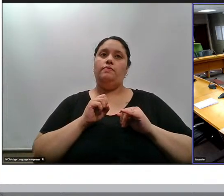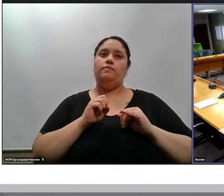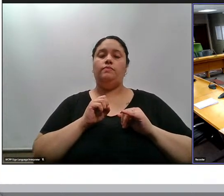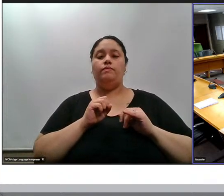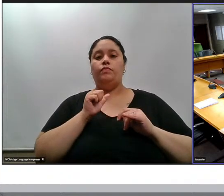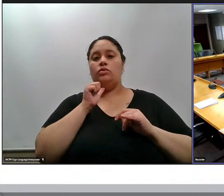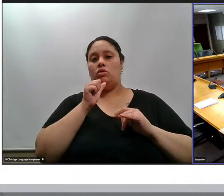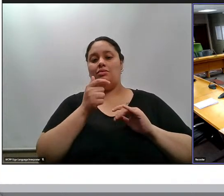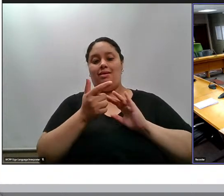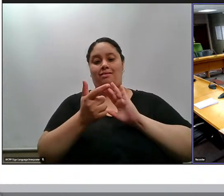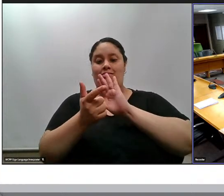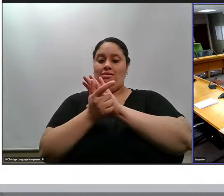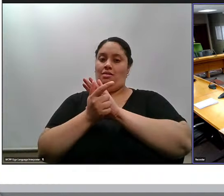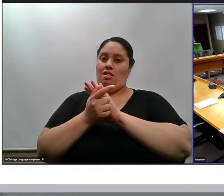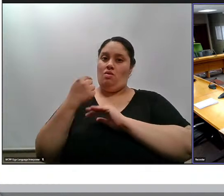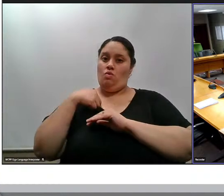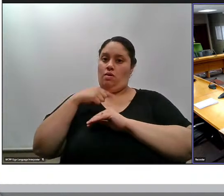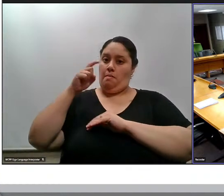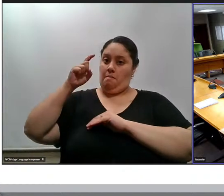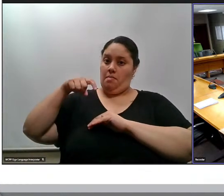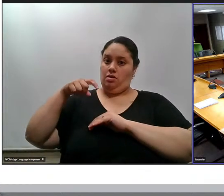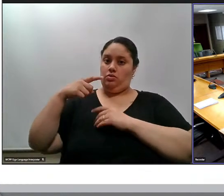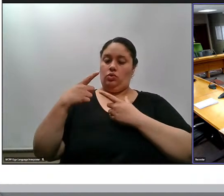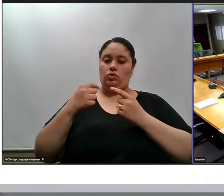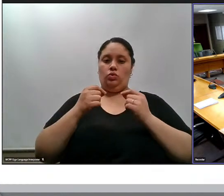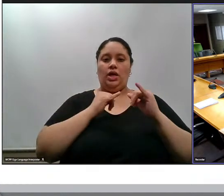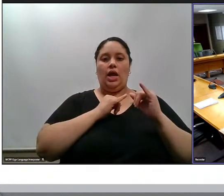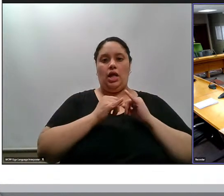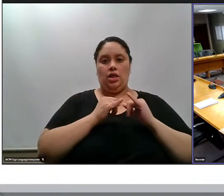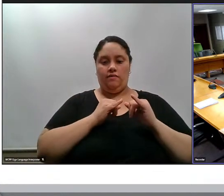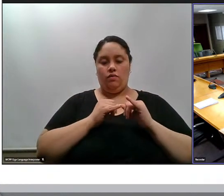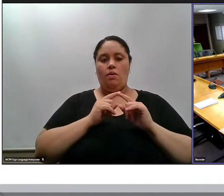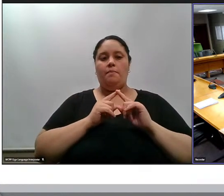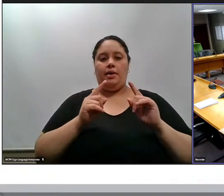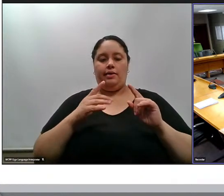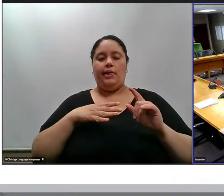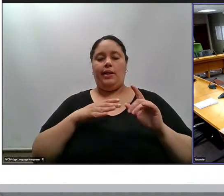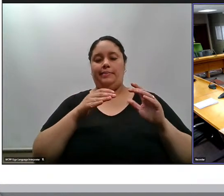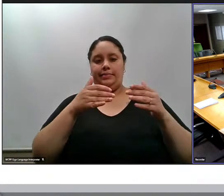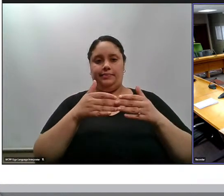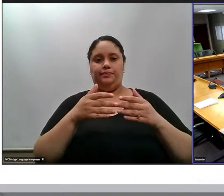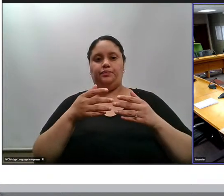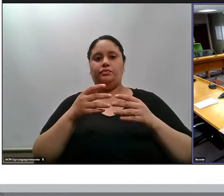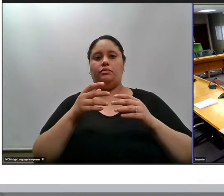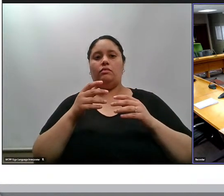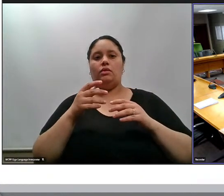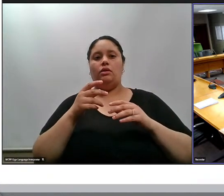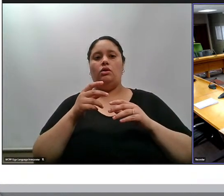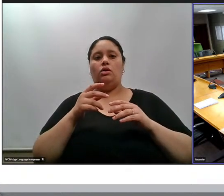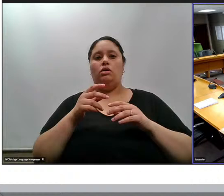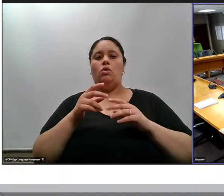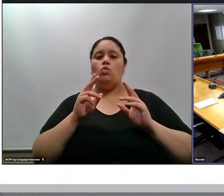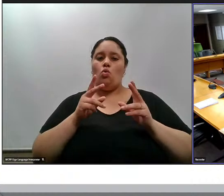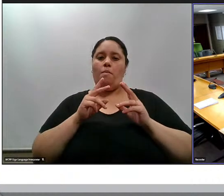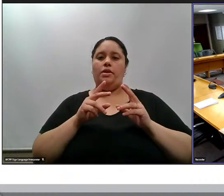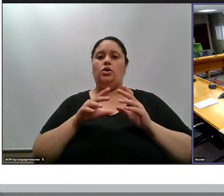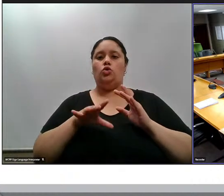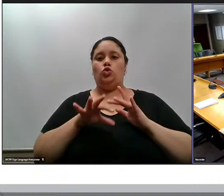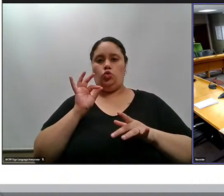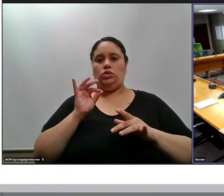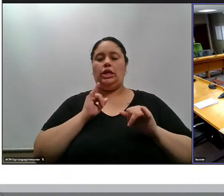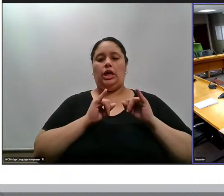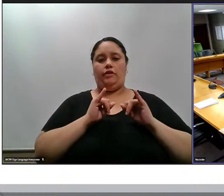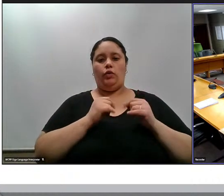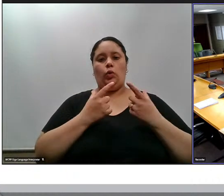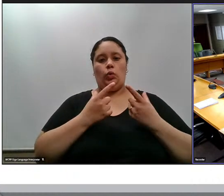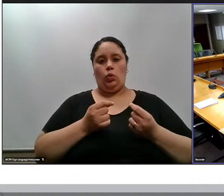legal requirement that we have interviews, Okay. but the committee traditionally does opt to have interviews. However, I'd